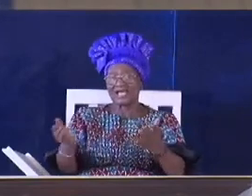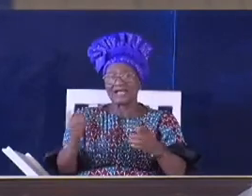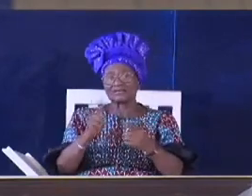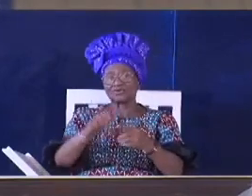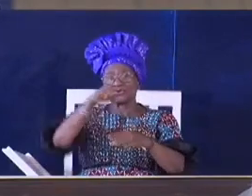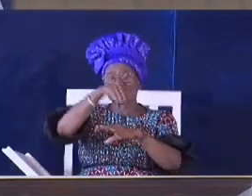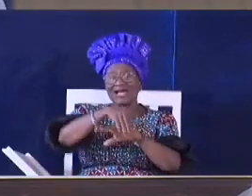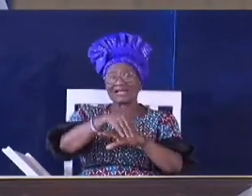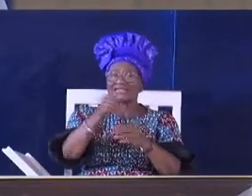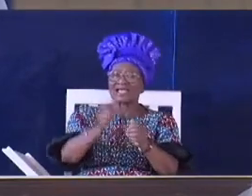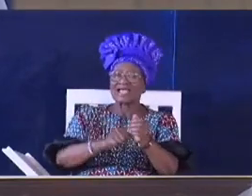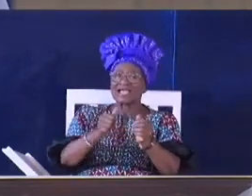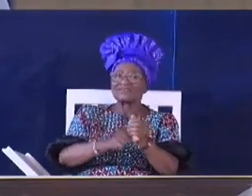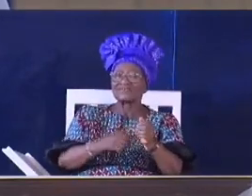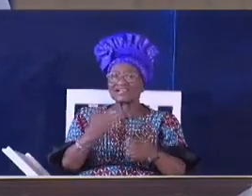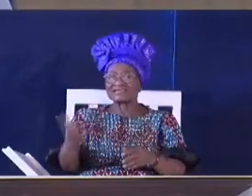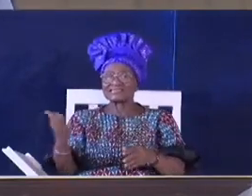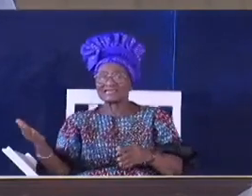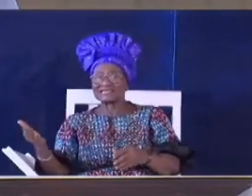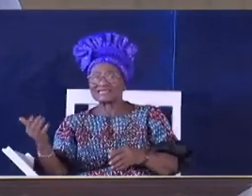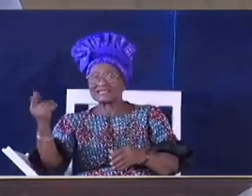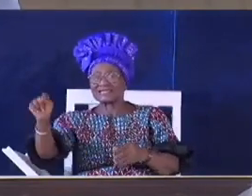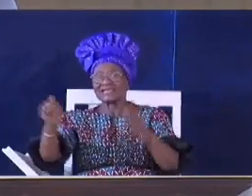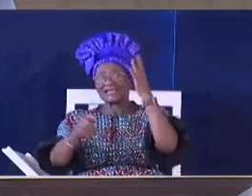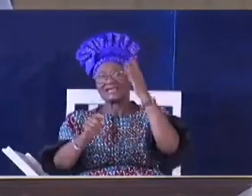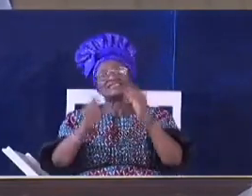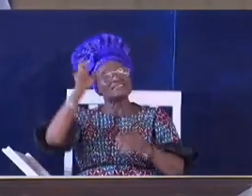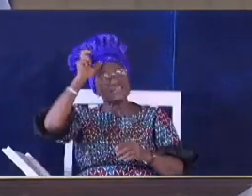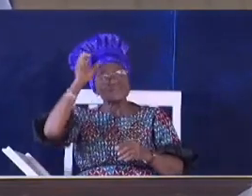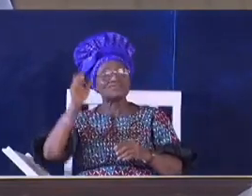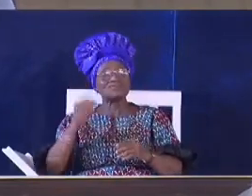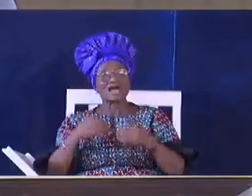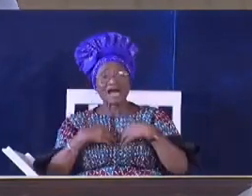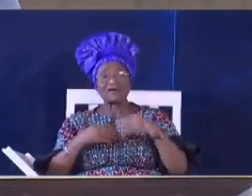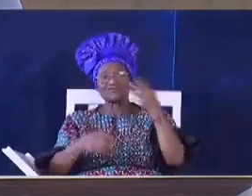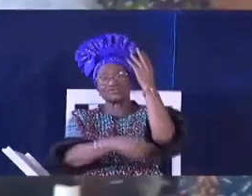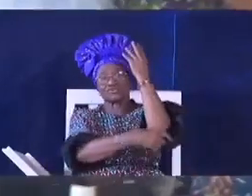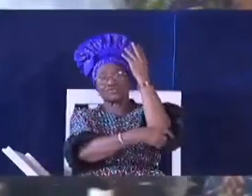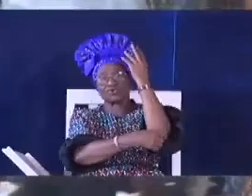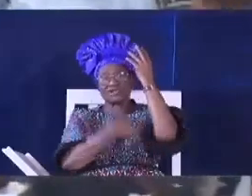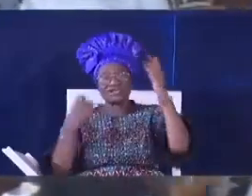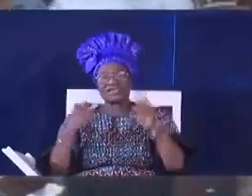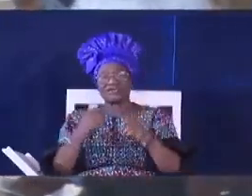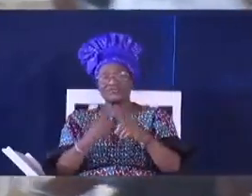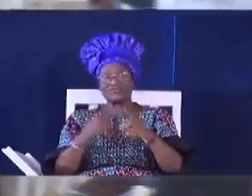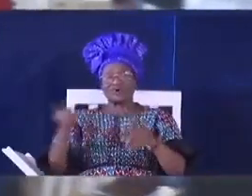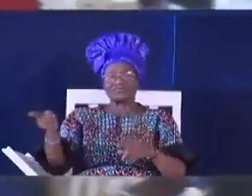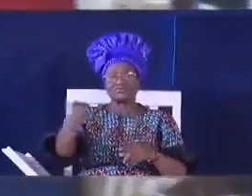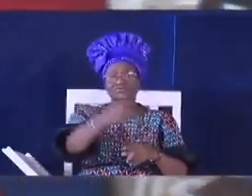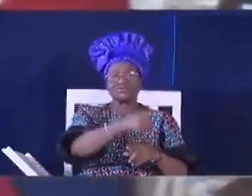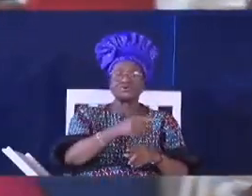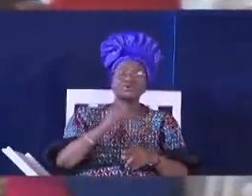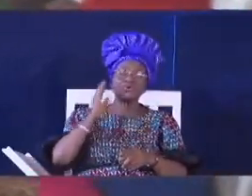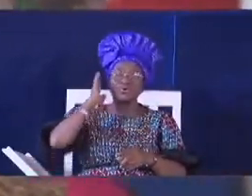everything the devil has stolen from you will be restored today.